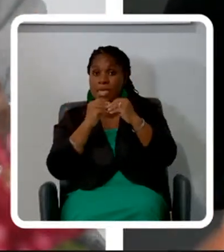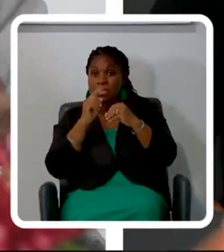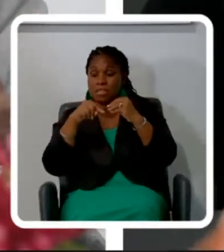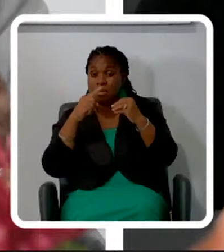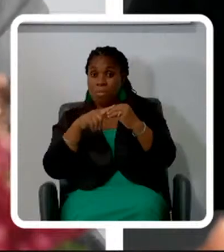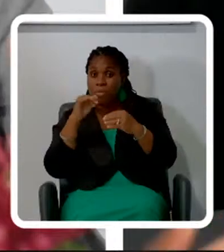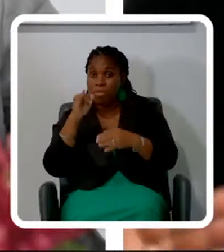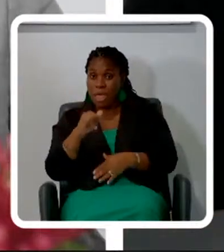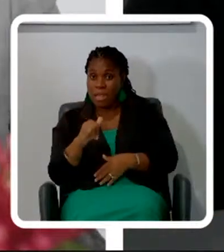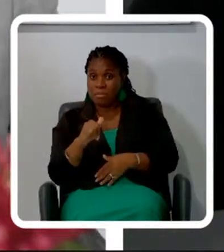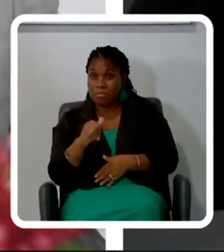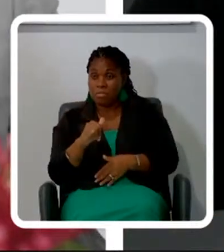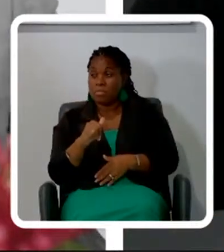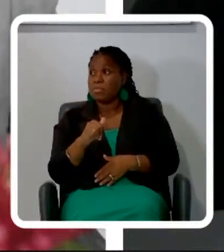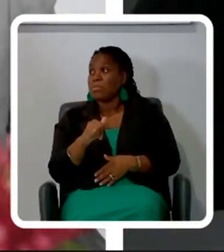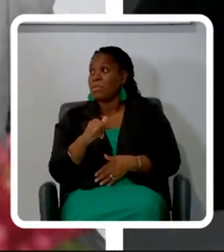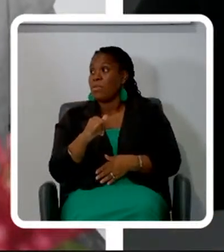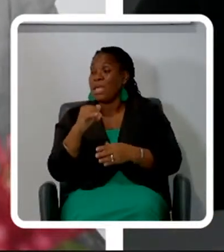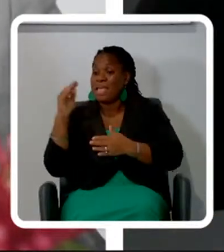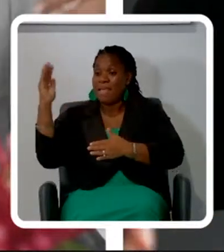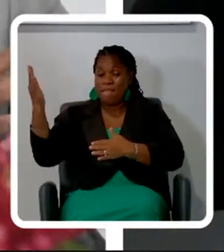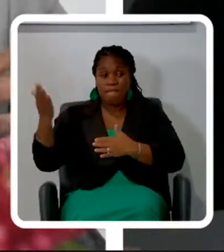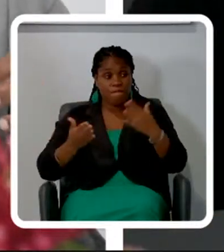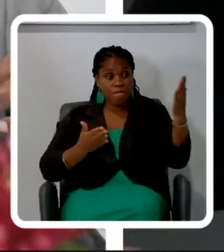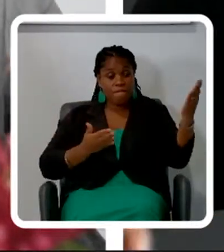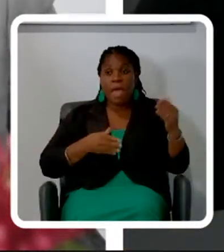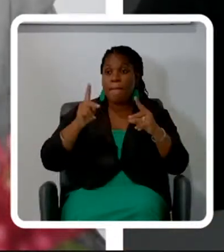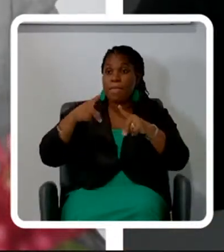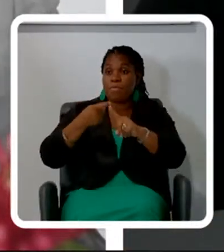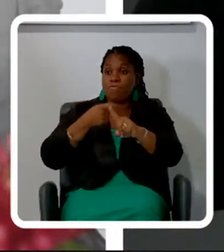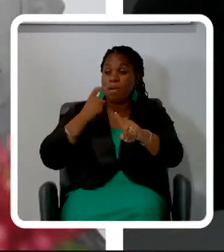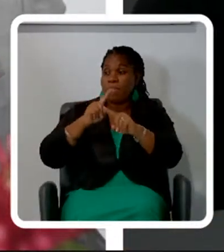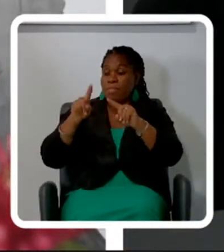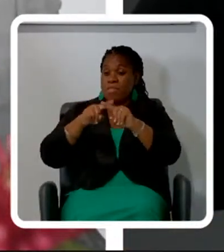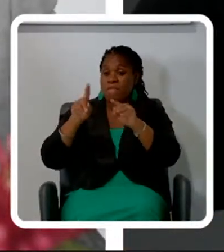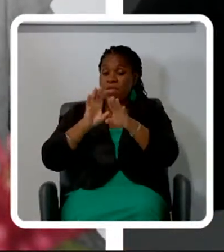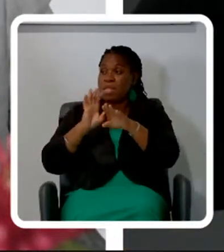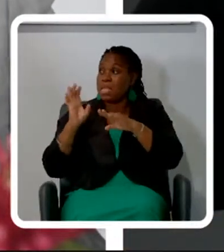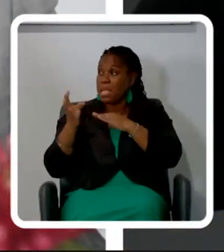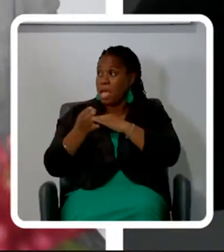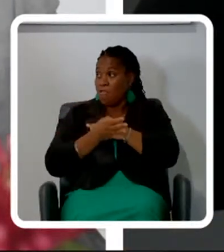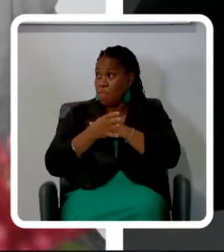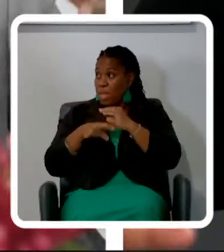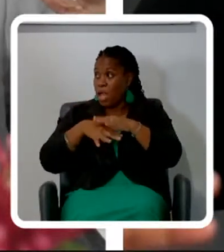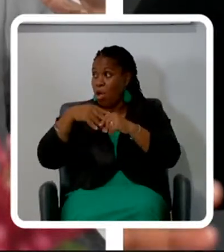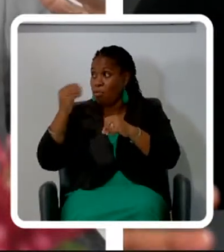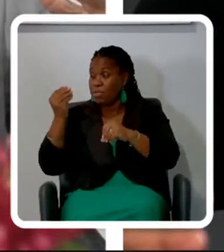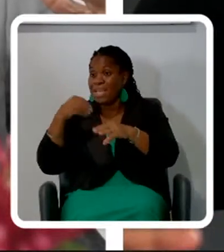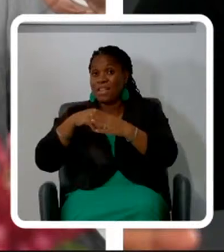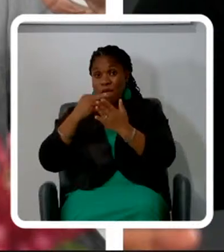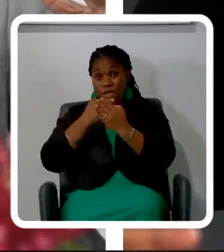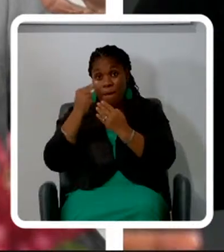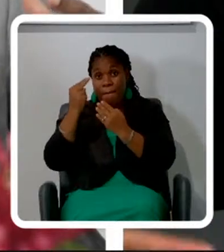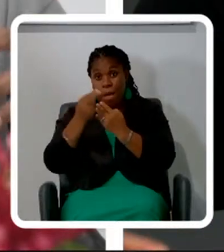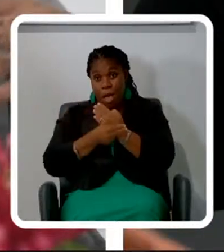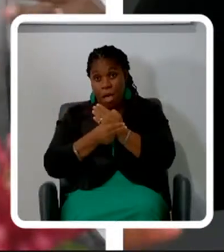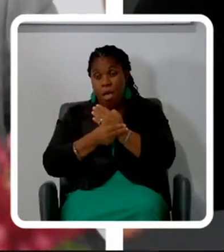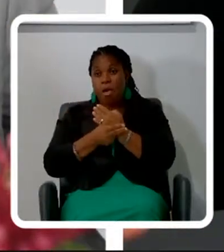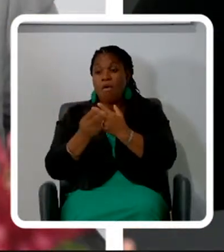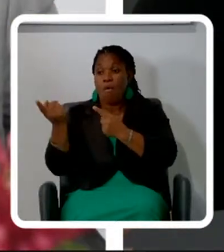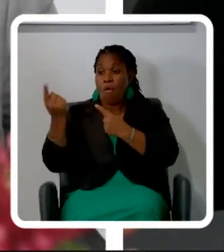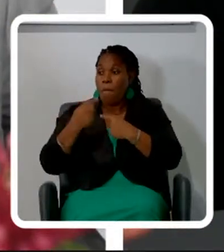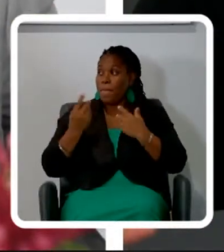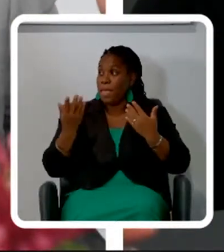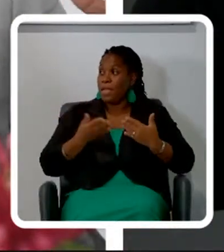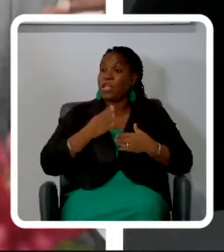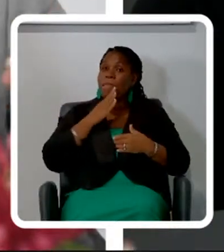in November. We'll be inviting people from across the Caribbean and outside of the Caribbean to come to St. Kitts to